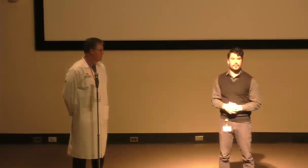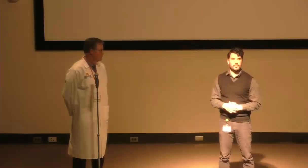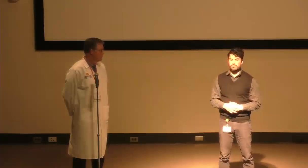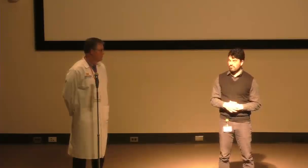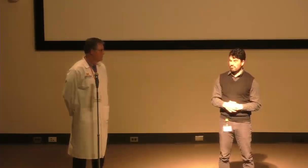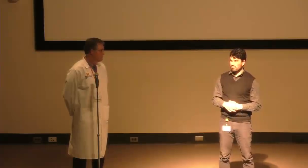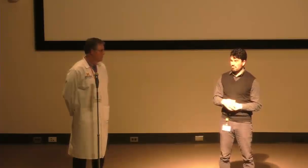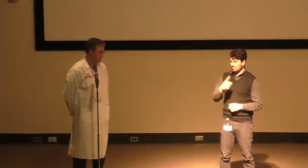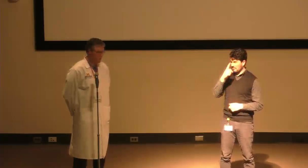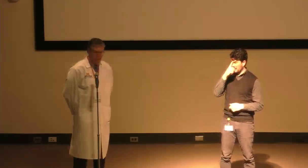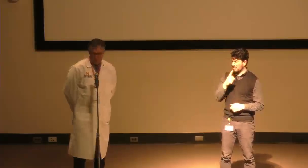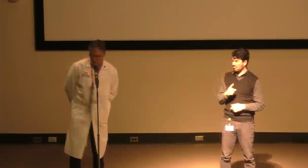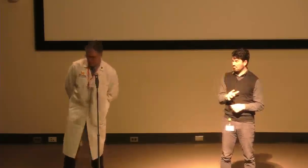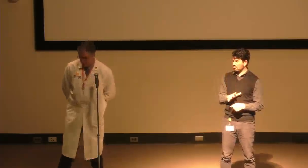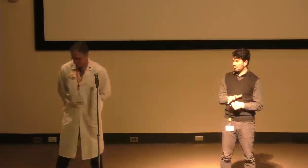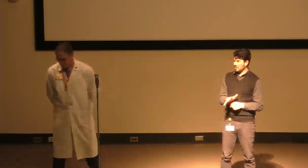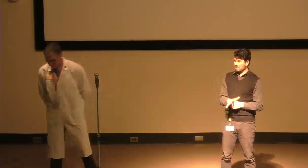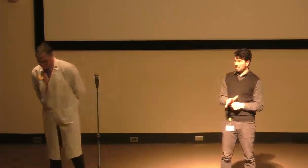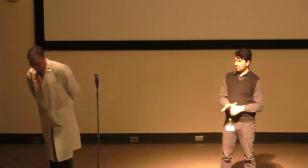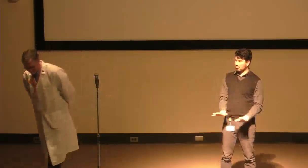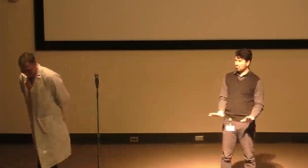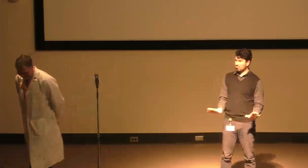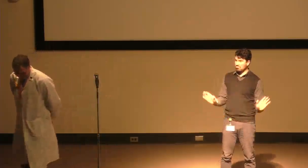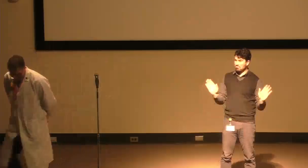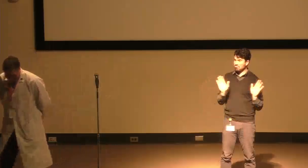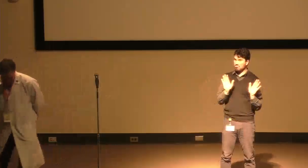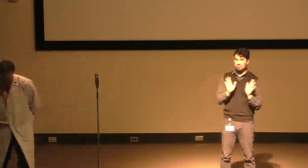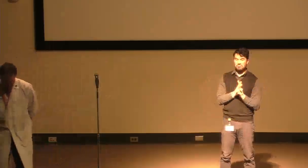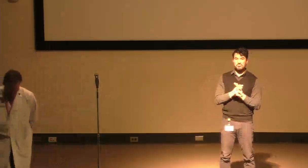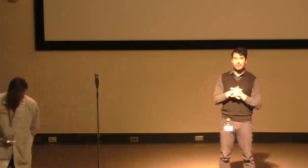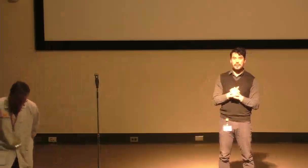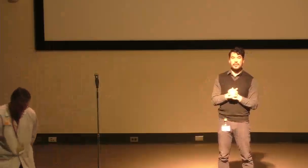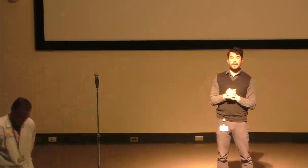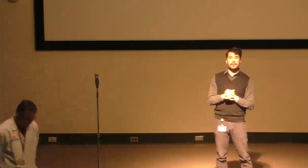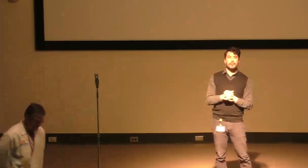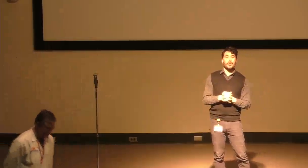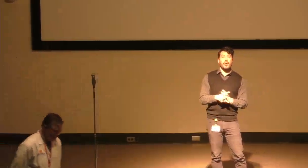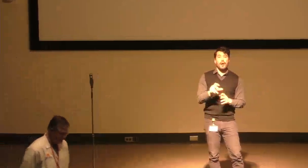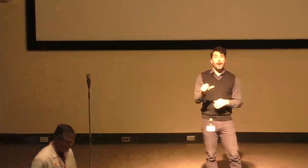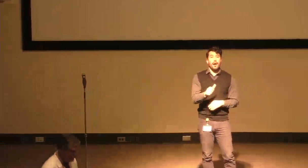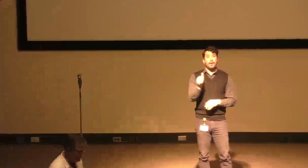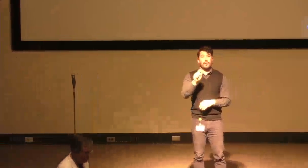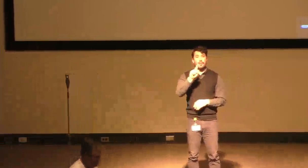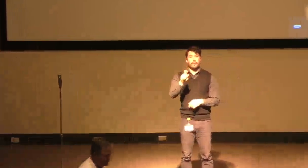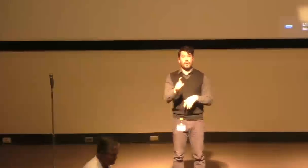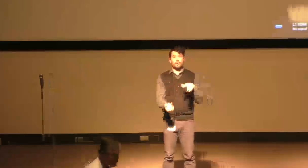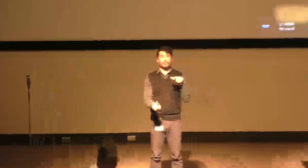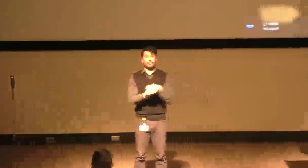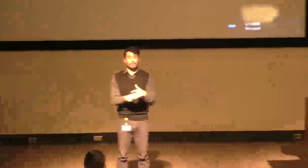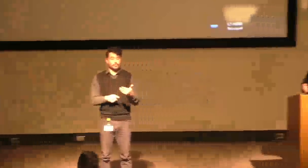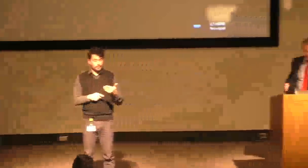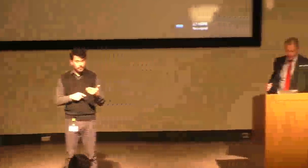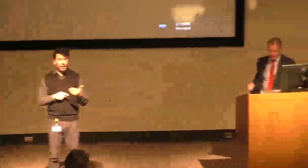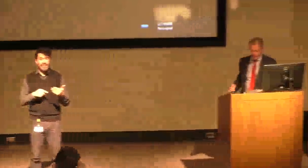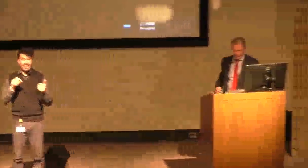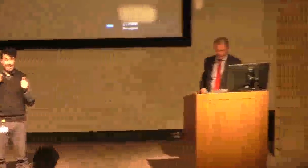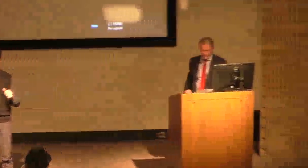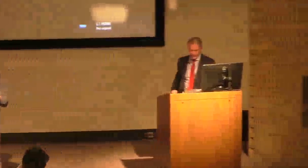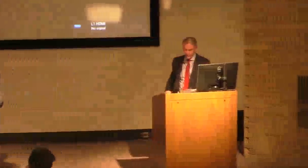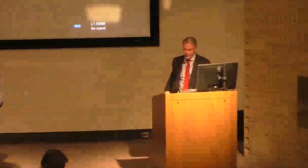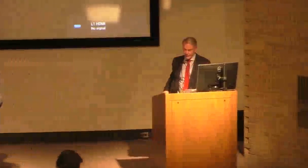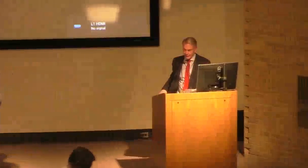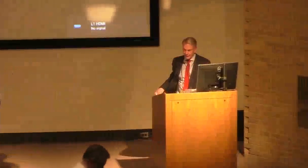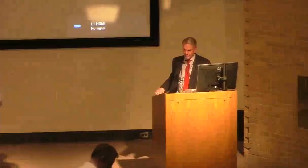that's about it for now. Great. So another question that came up is, will we be able to screen patients and employees